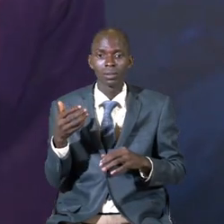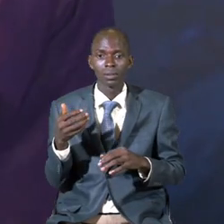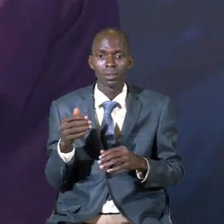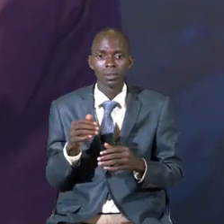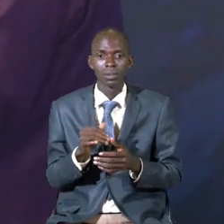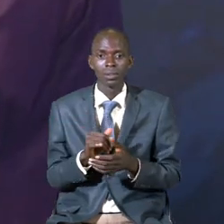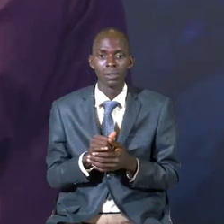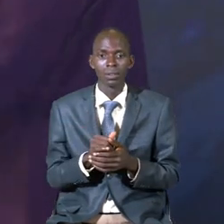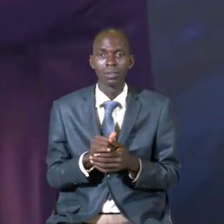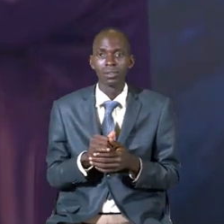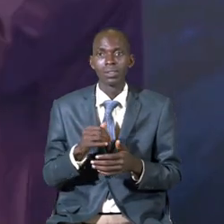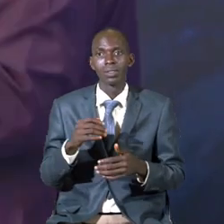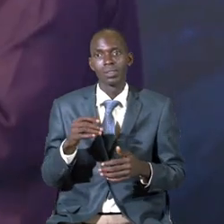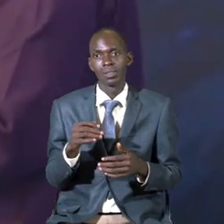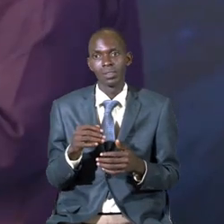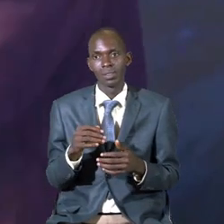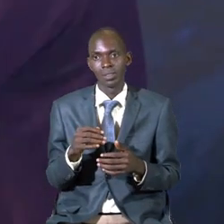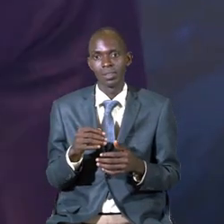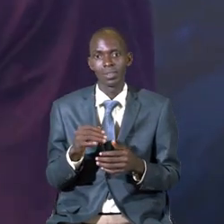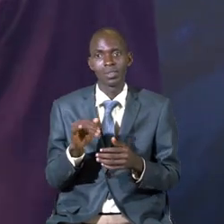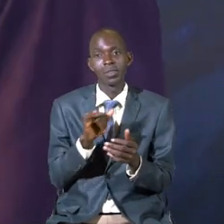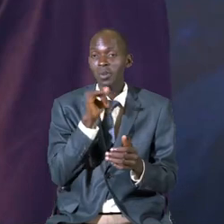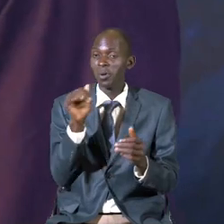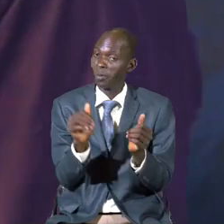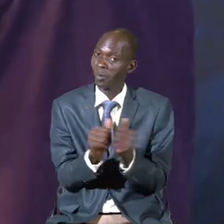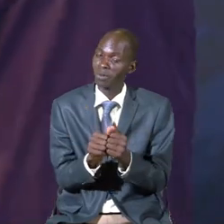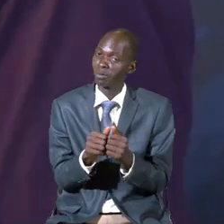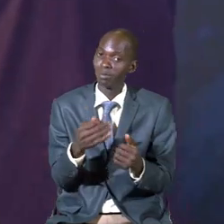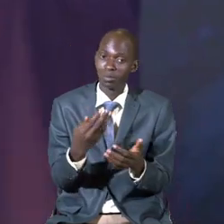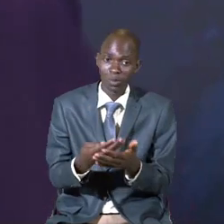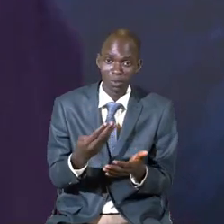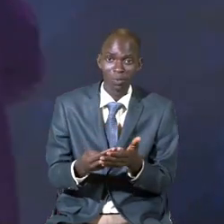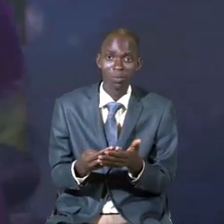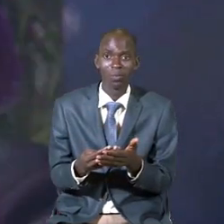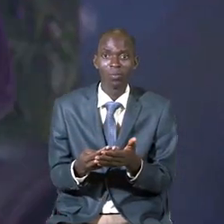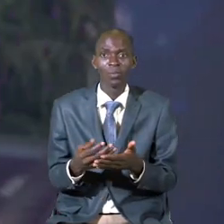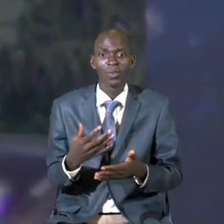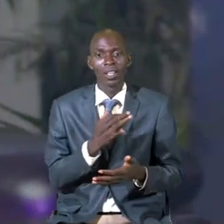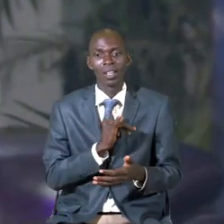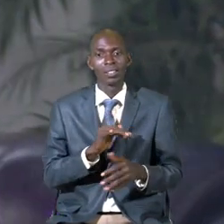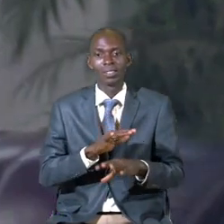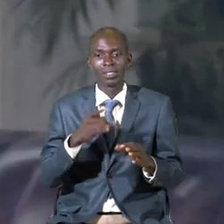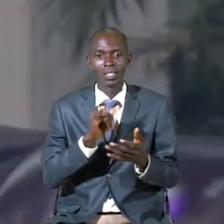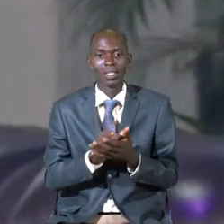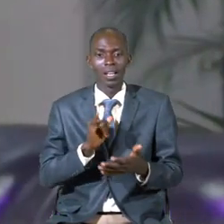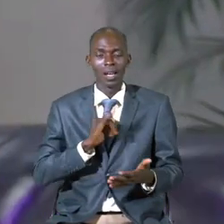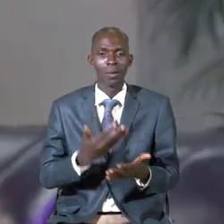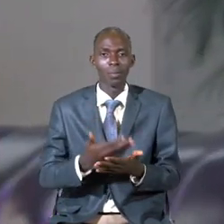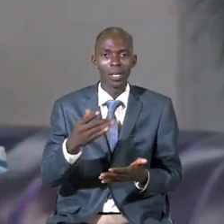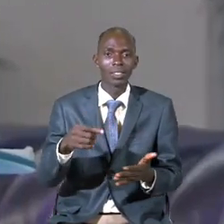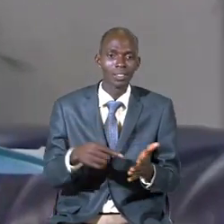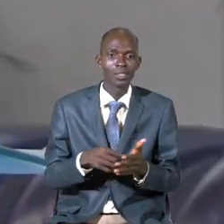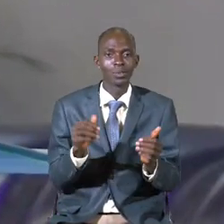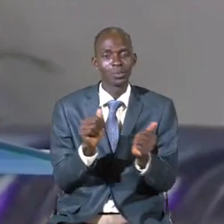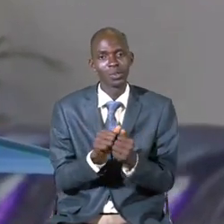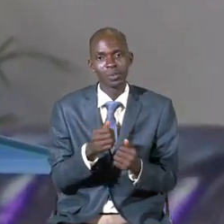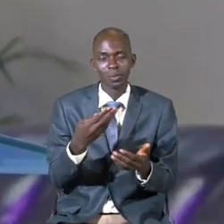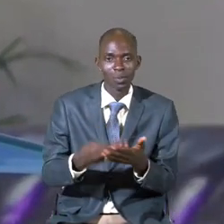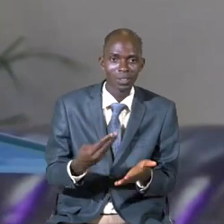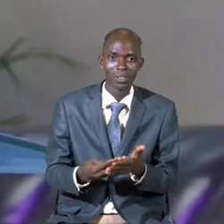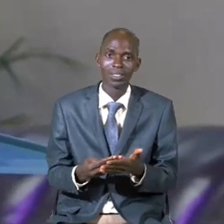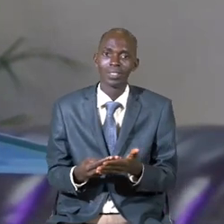ourselves not worth money people think about i buy this with money i buy that with money not money now your